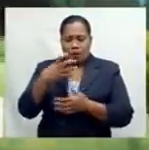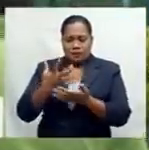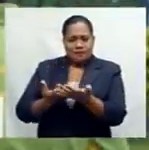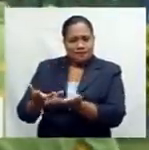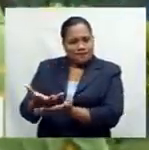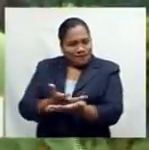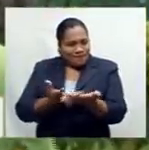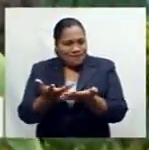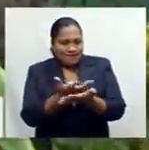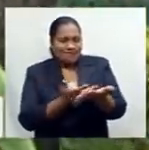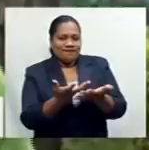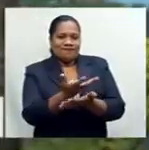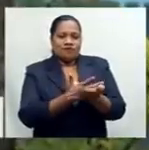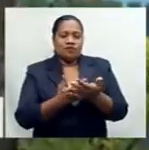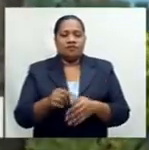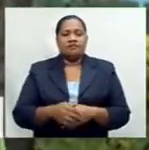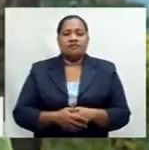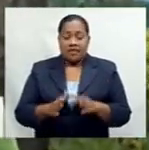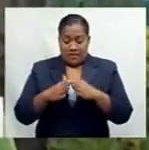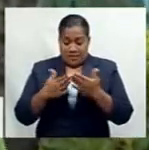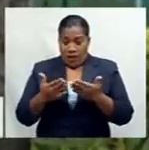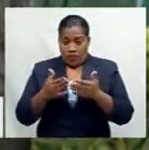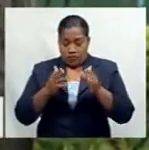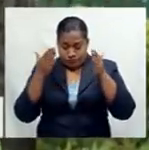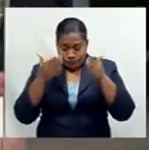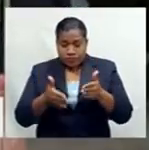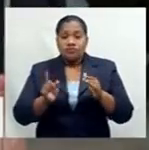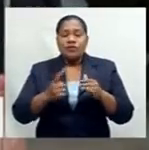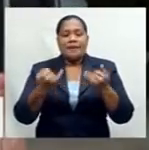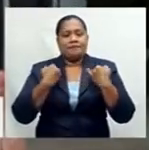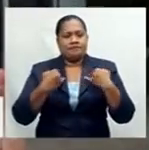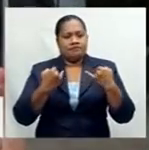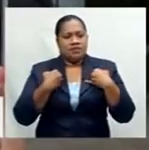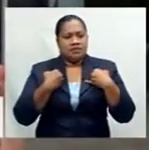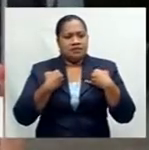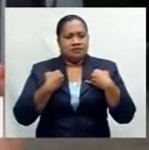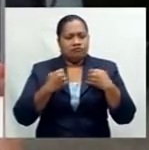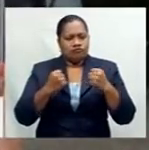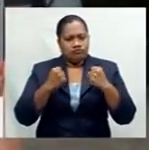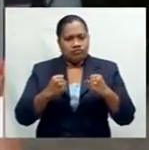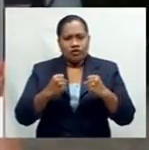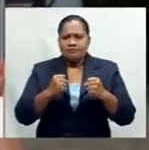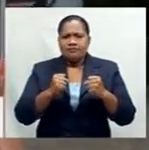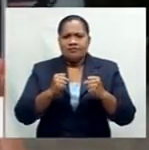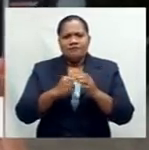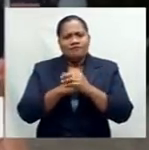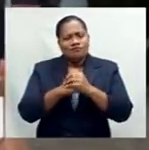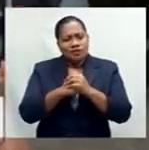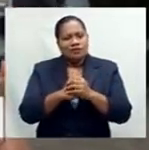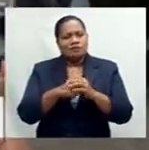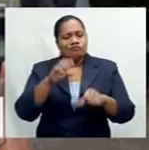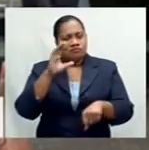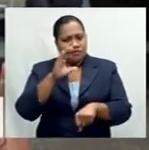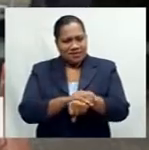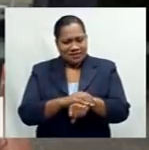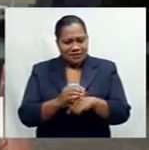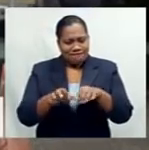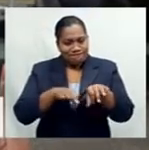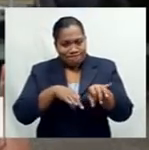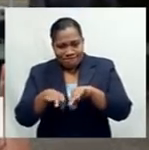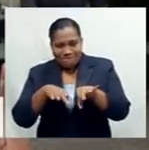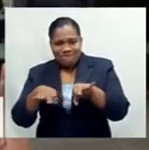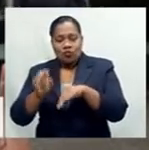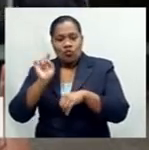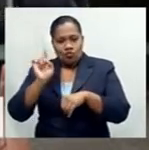the institutional focus on implementing tough, smart and friendly policing strategies is a concept aimed